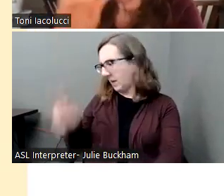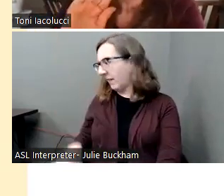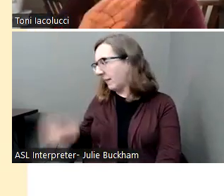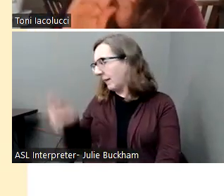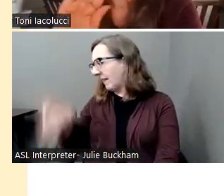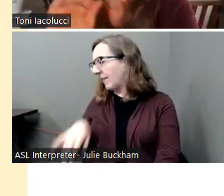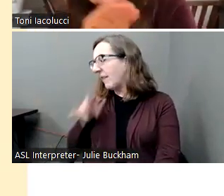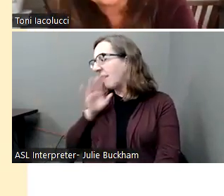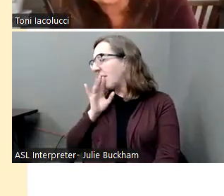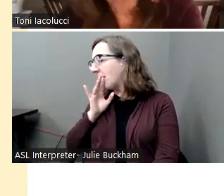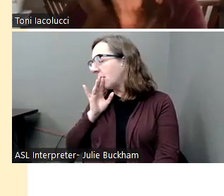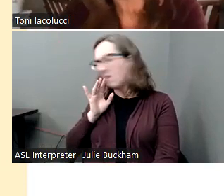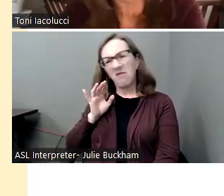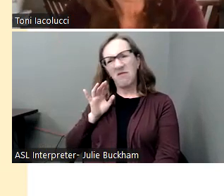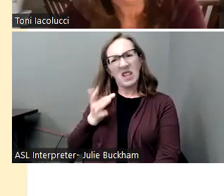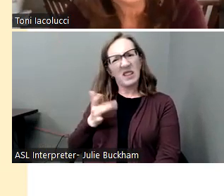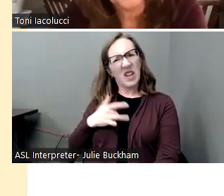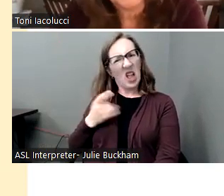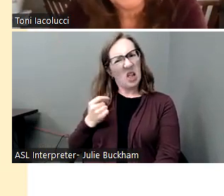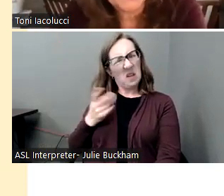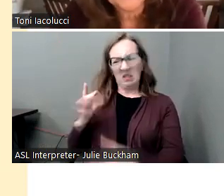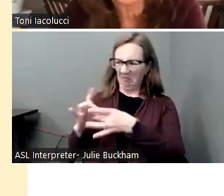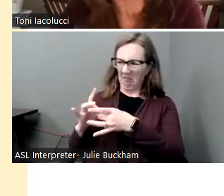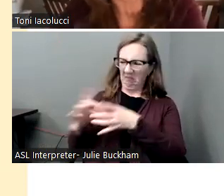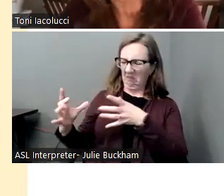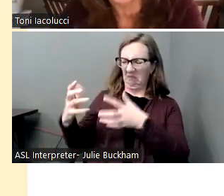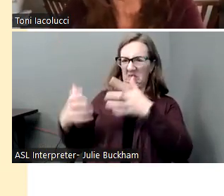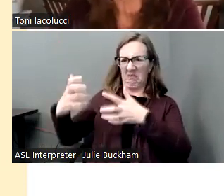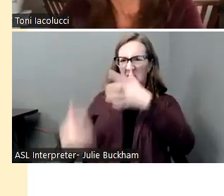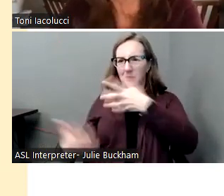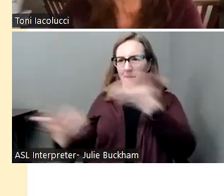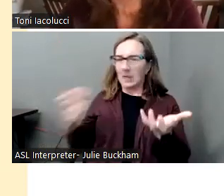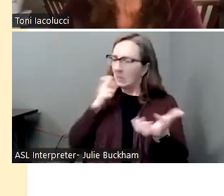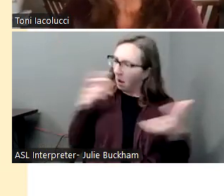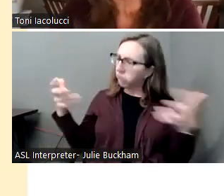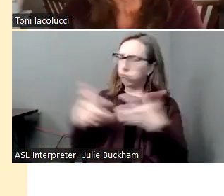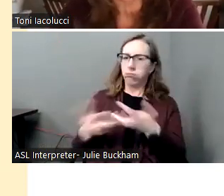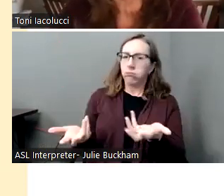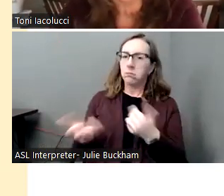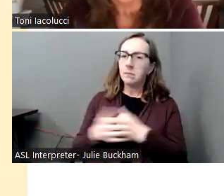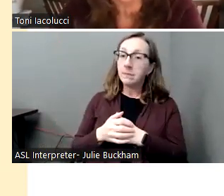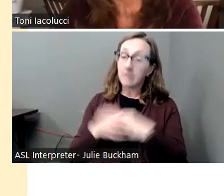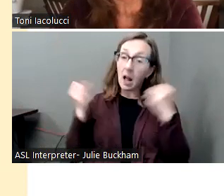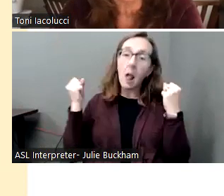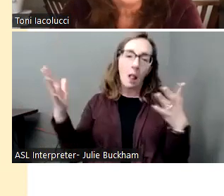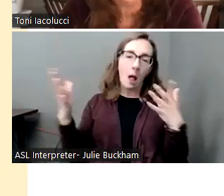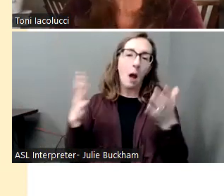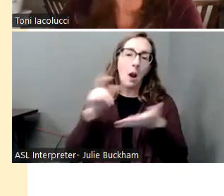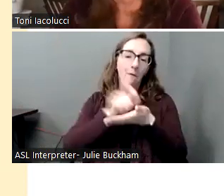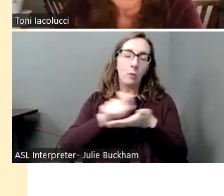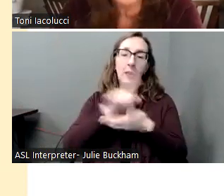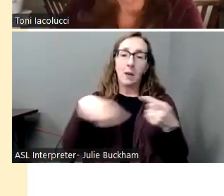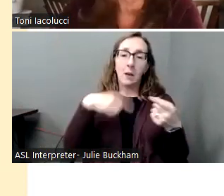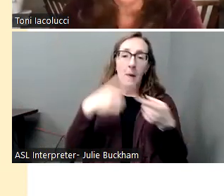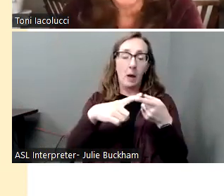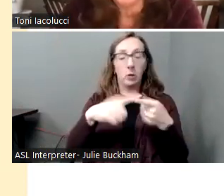of off-putting in general because you don't feel so engaged with your doctor. And there's been a lot that's written about communication with people that